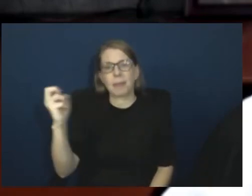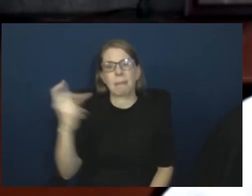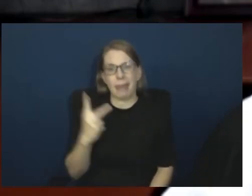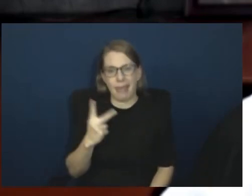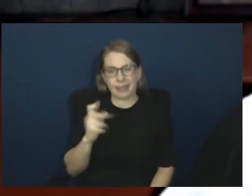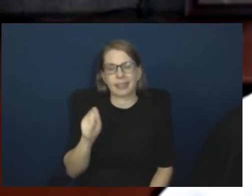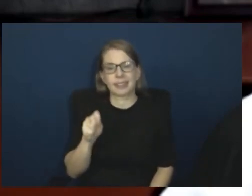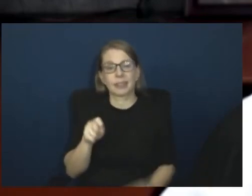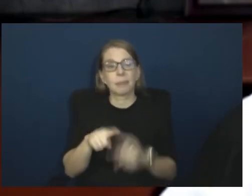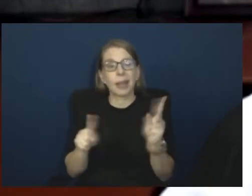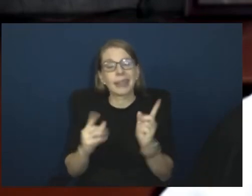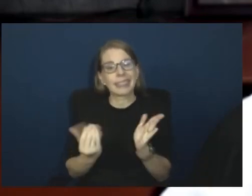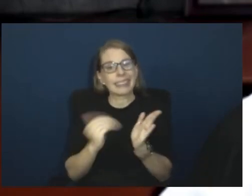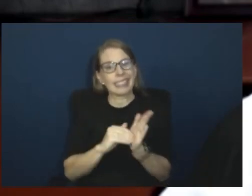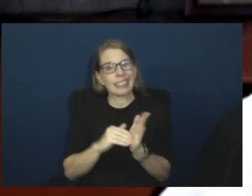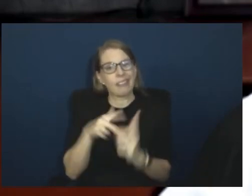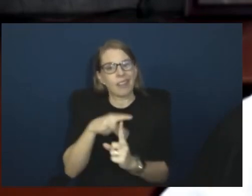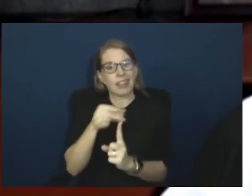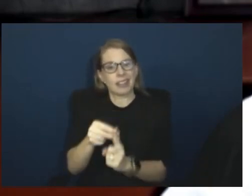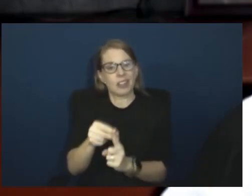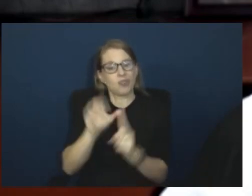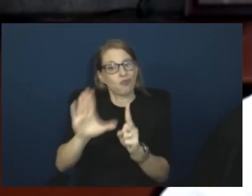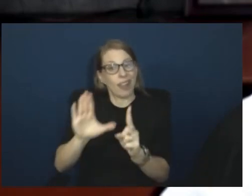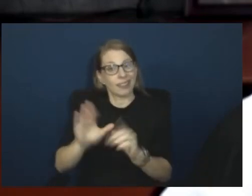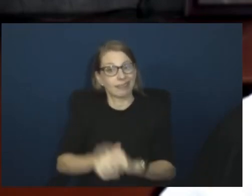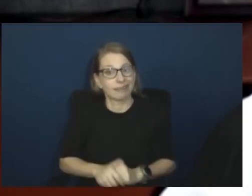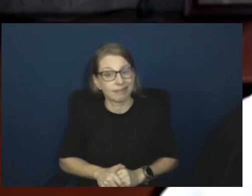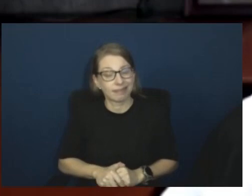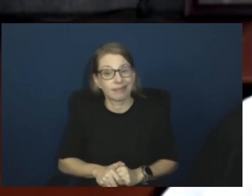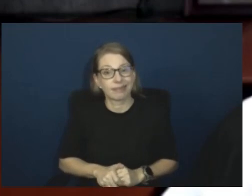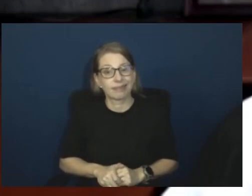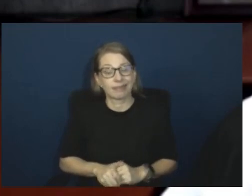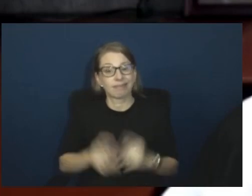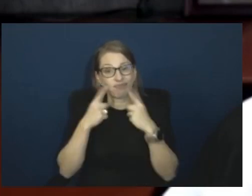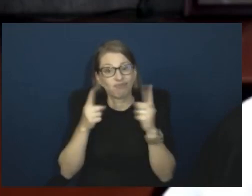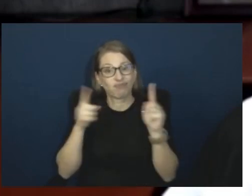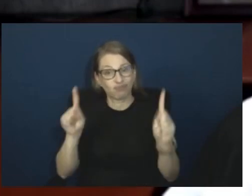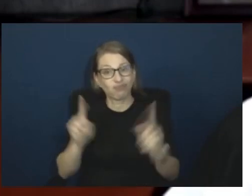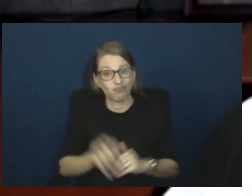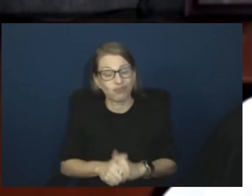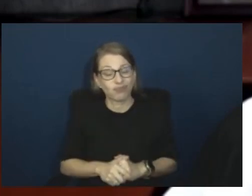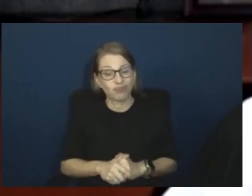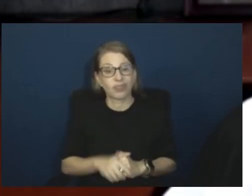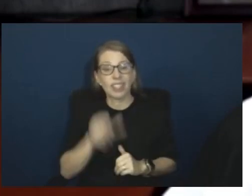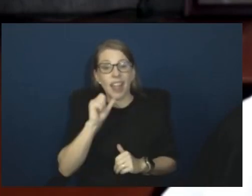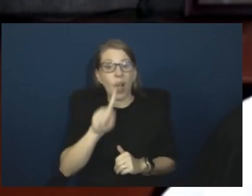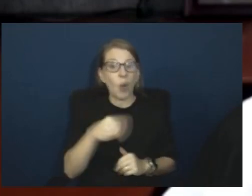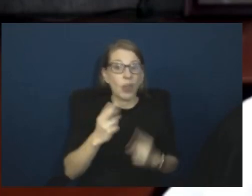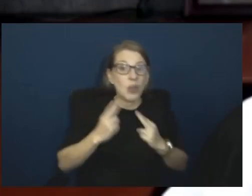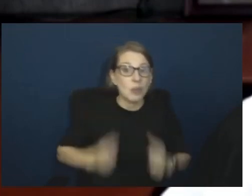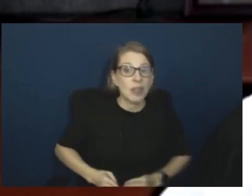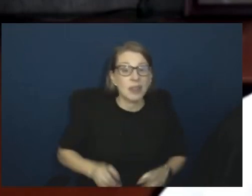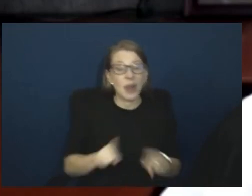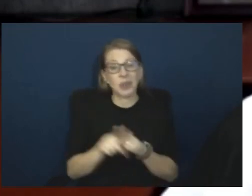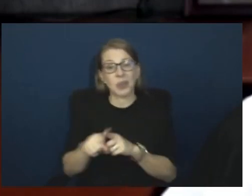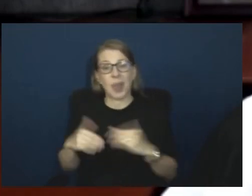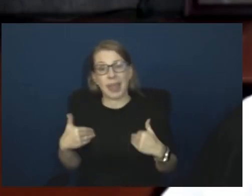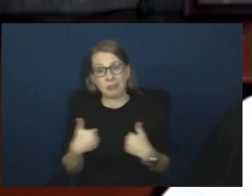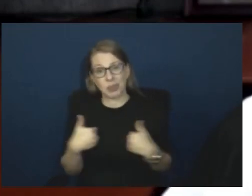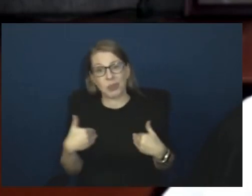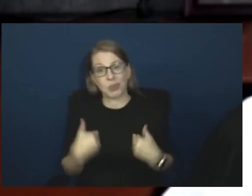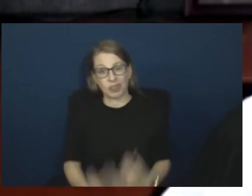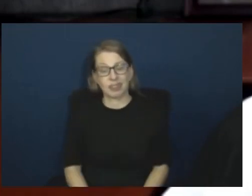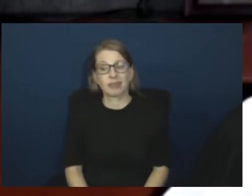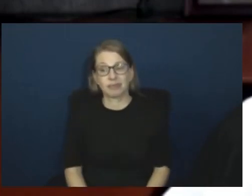But again, vaccines are great, are highly efficacious, not only in humans, but also in animals, and they